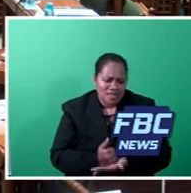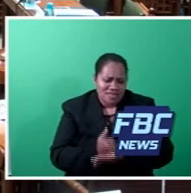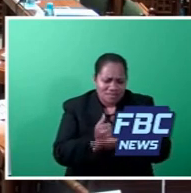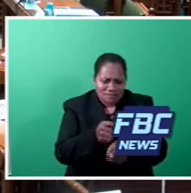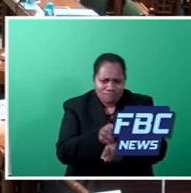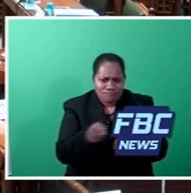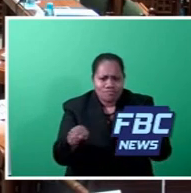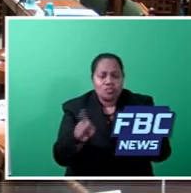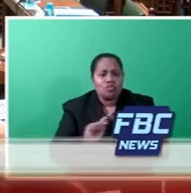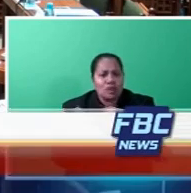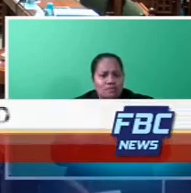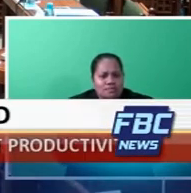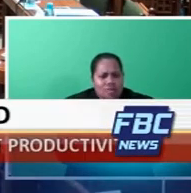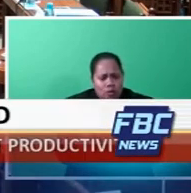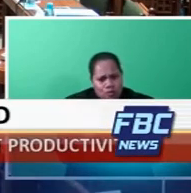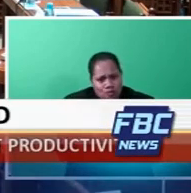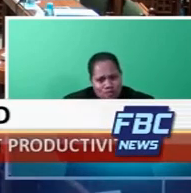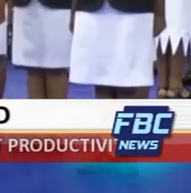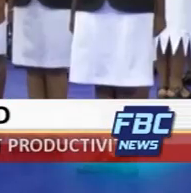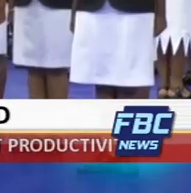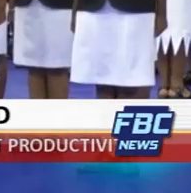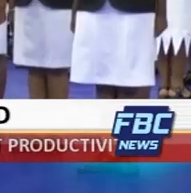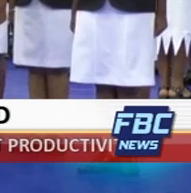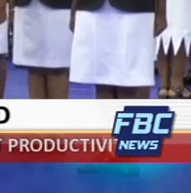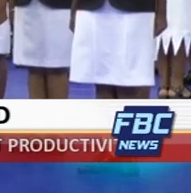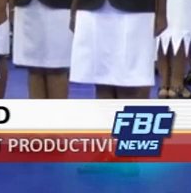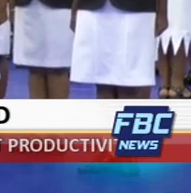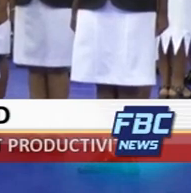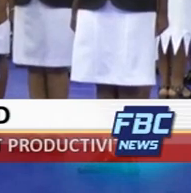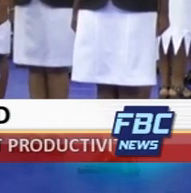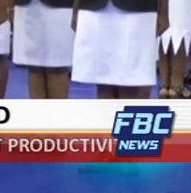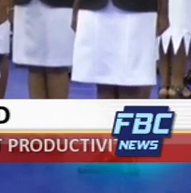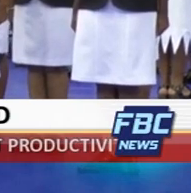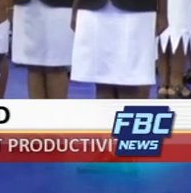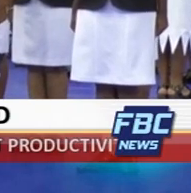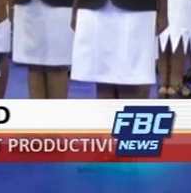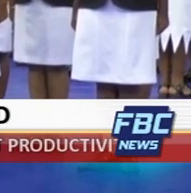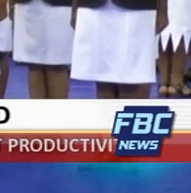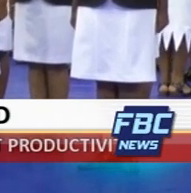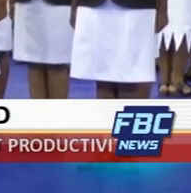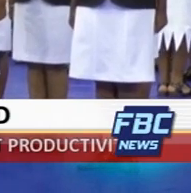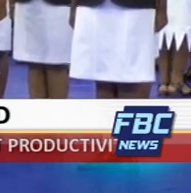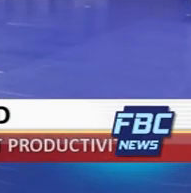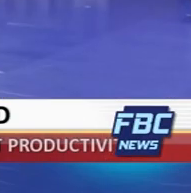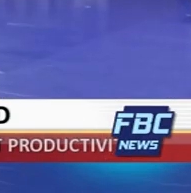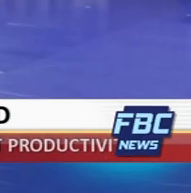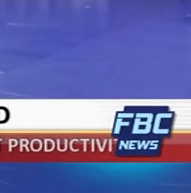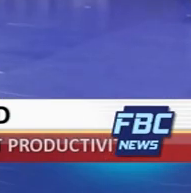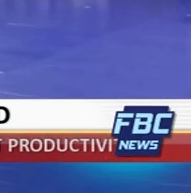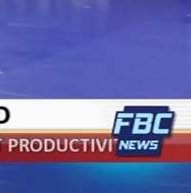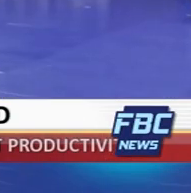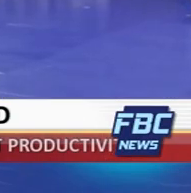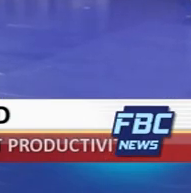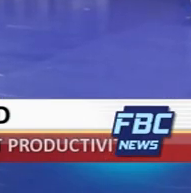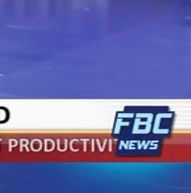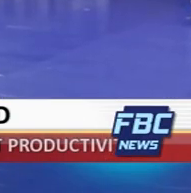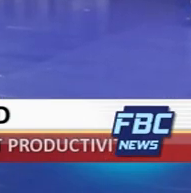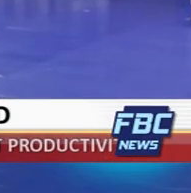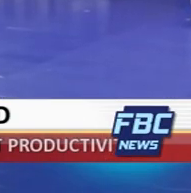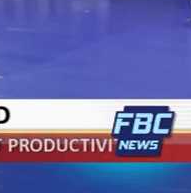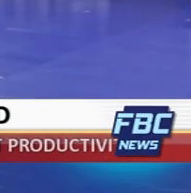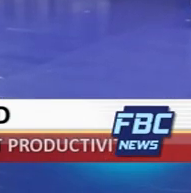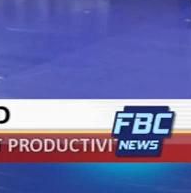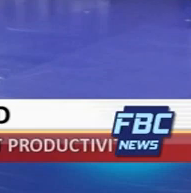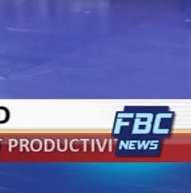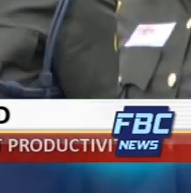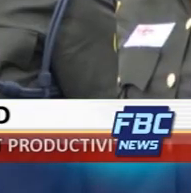managing the stress level within the force. The force in the recent years has shifted its attention to an equitable workforce by increasing